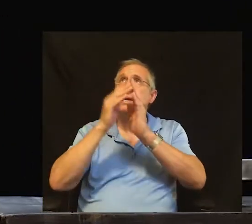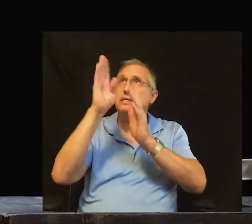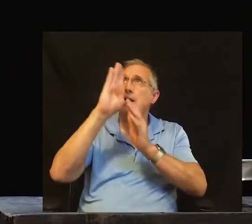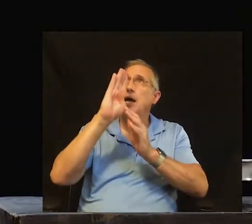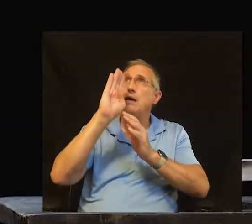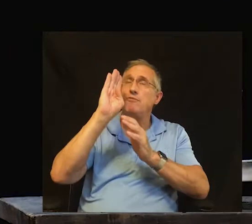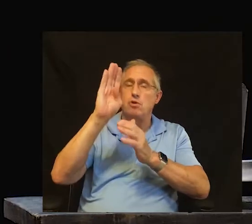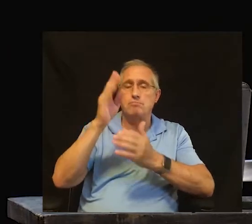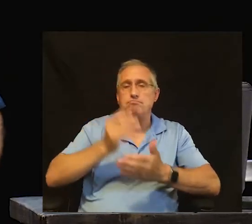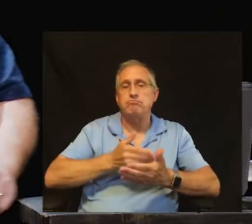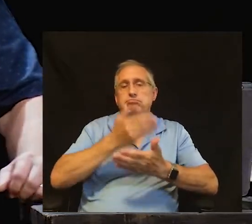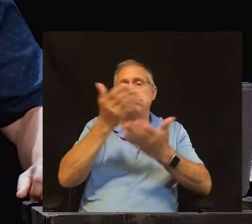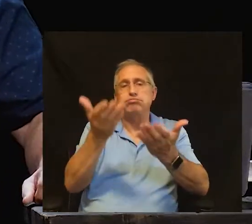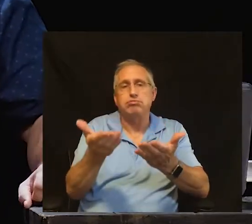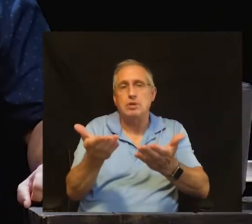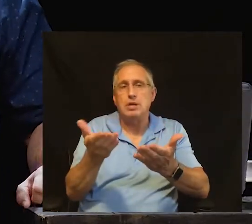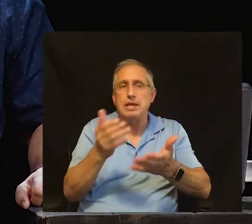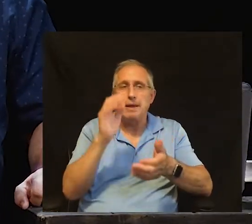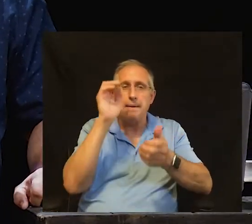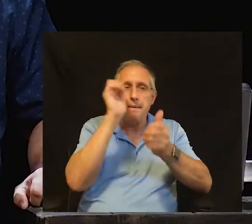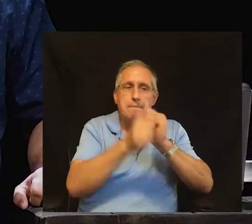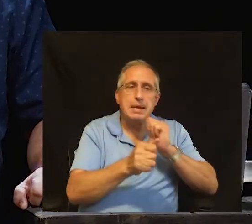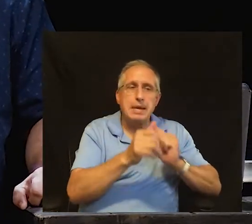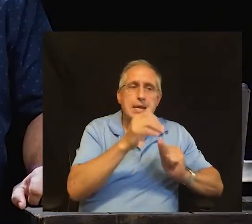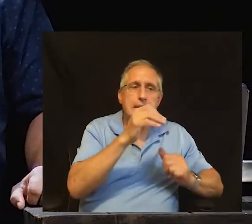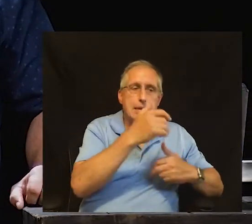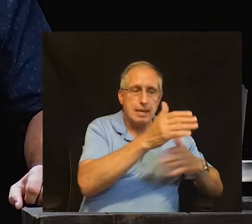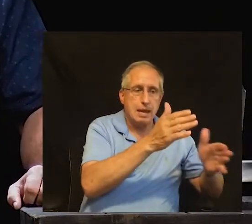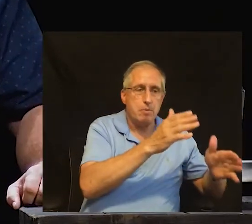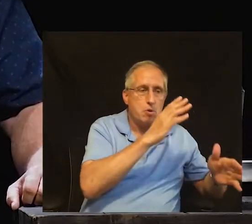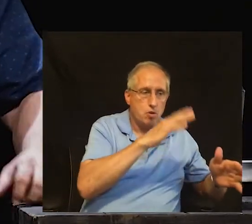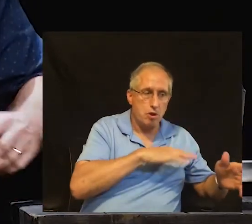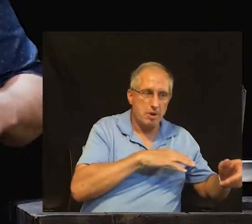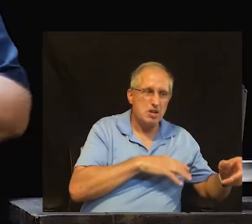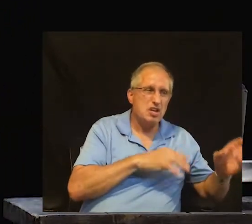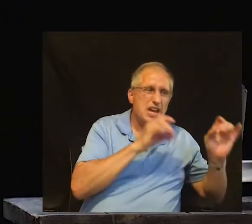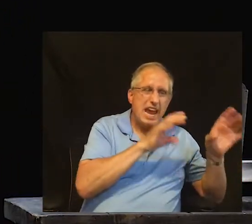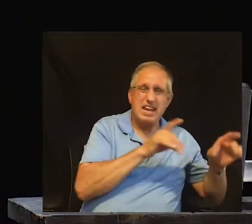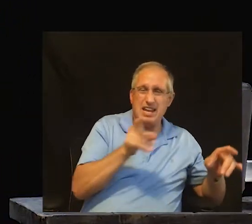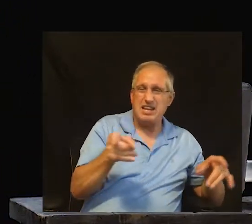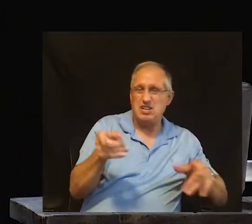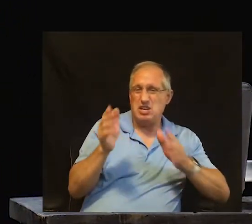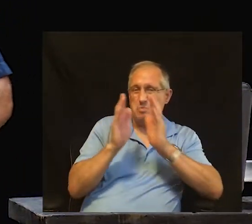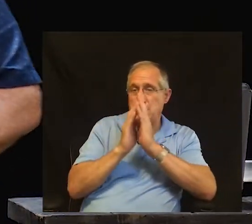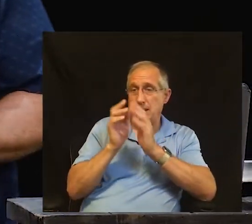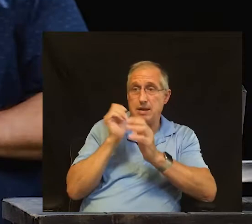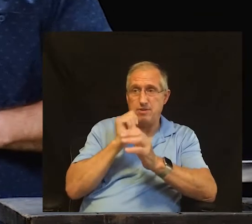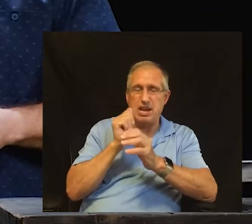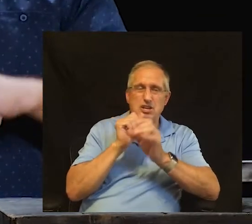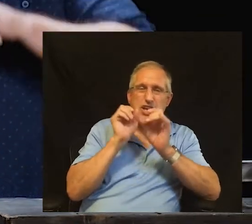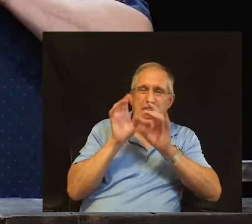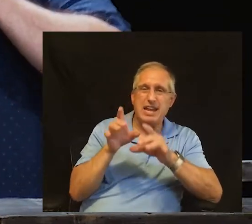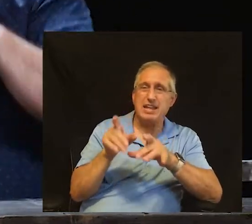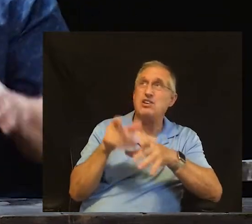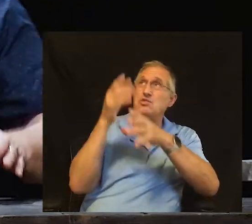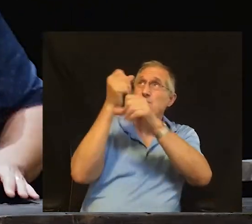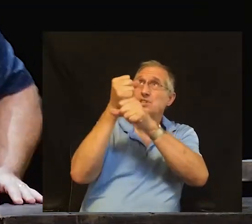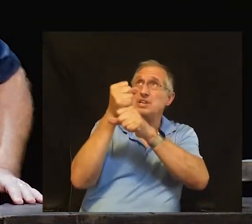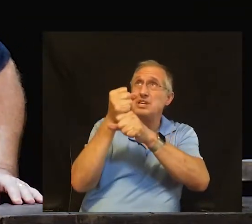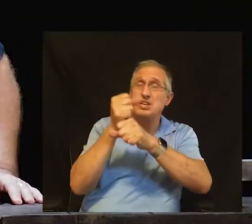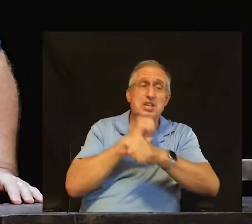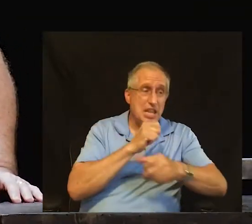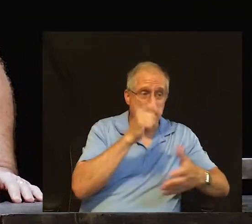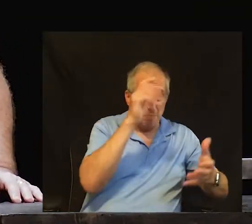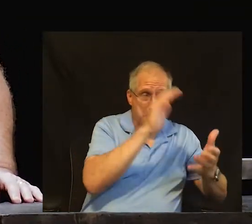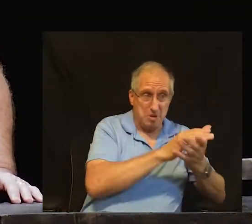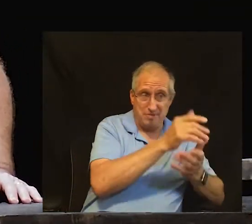provision. She had an absolutely mean neighbor lady that lived next door. This neighbor lady hated that she prayed every morning. She hated that she